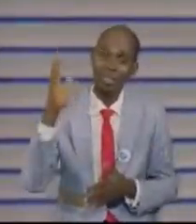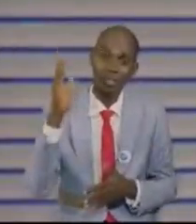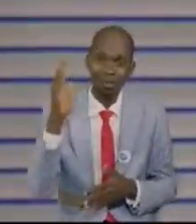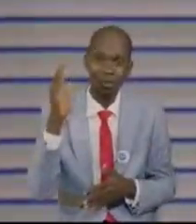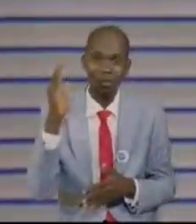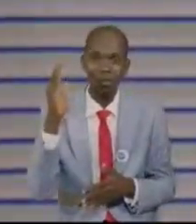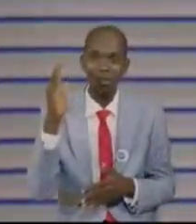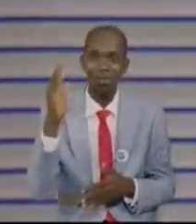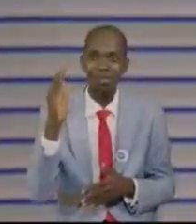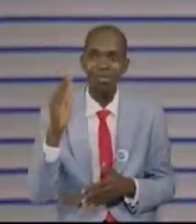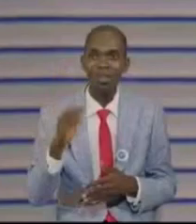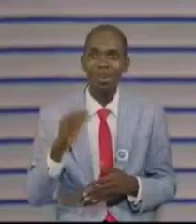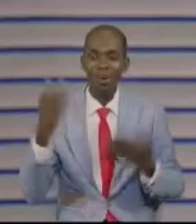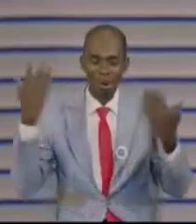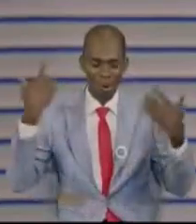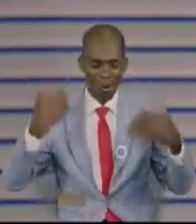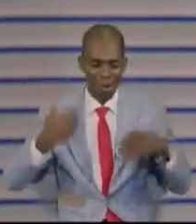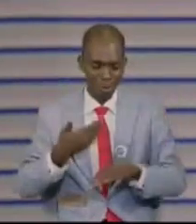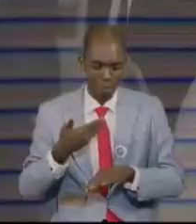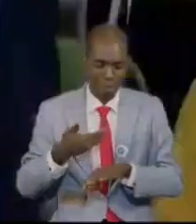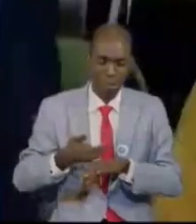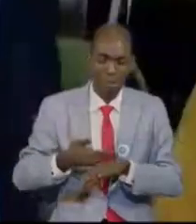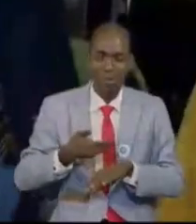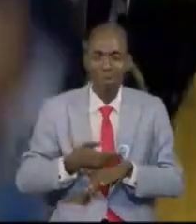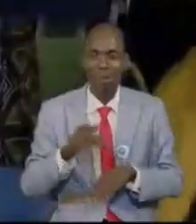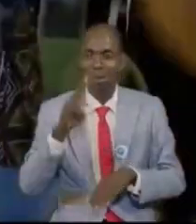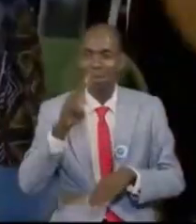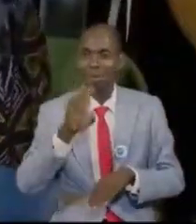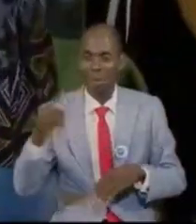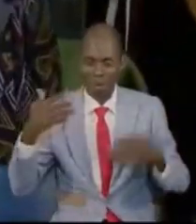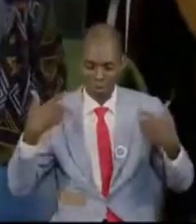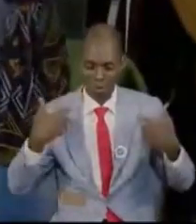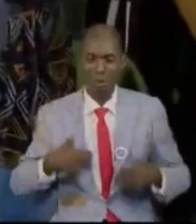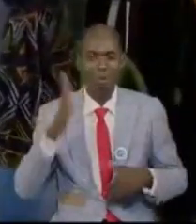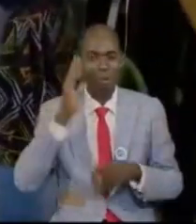those wet clothes, they will soon dry up now.